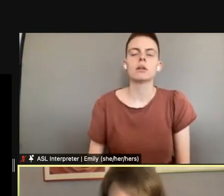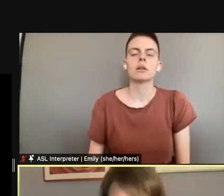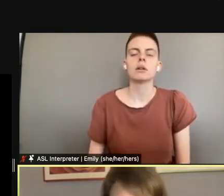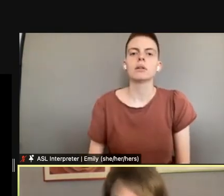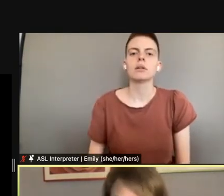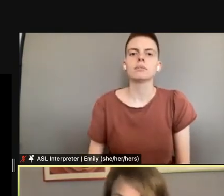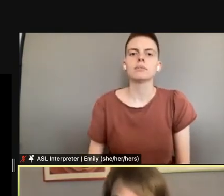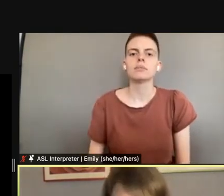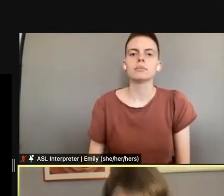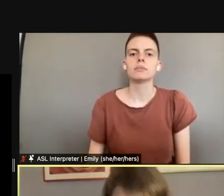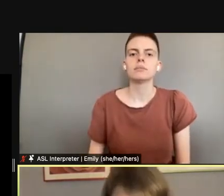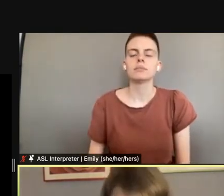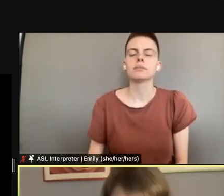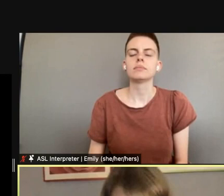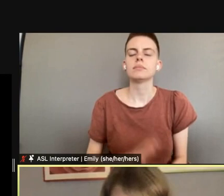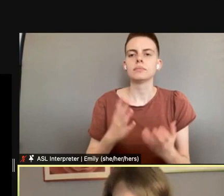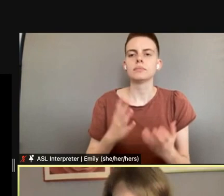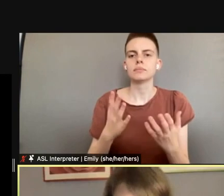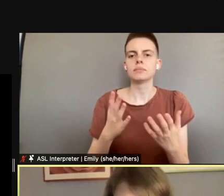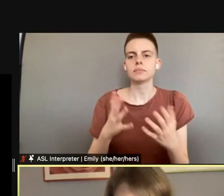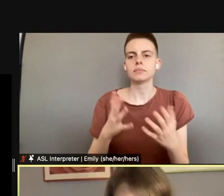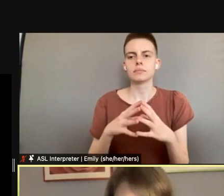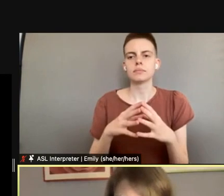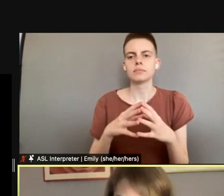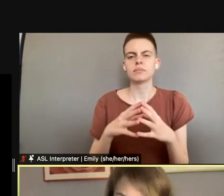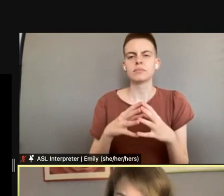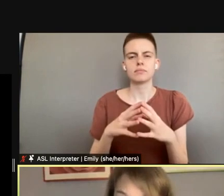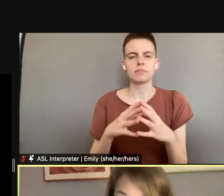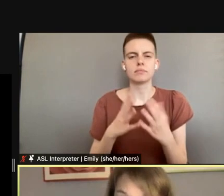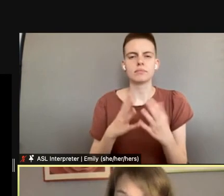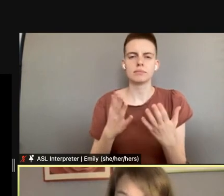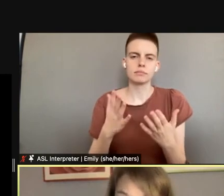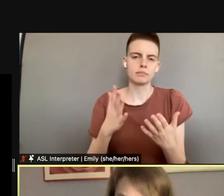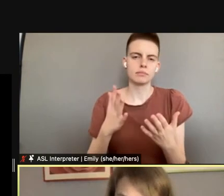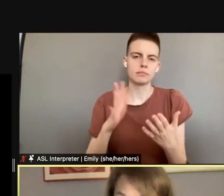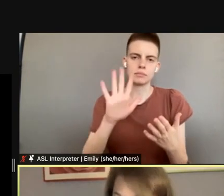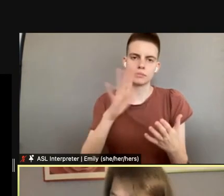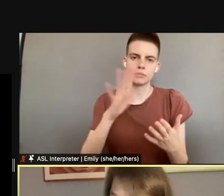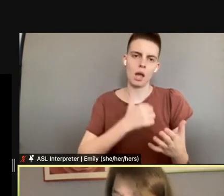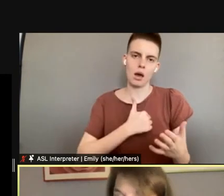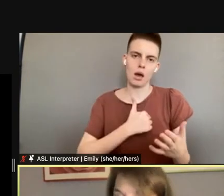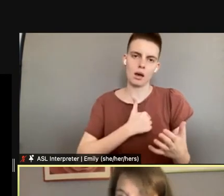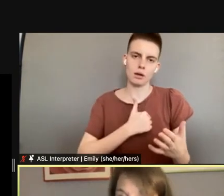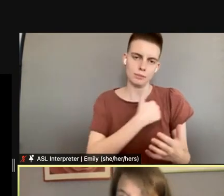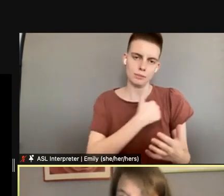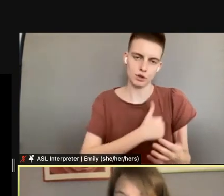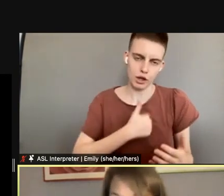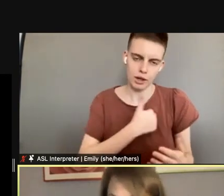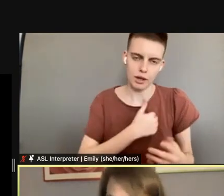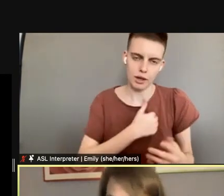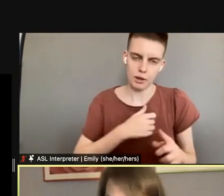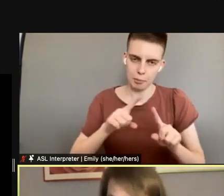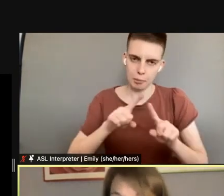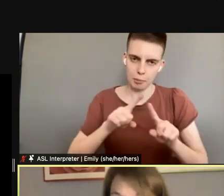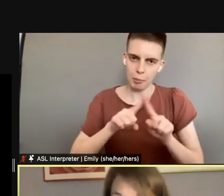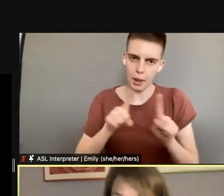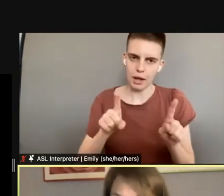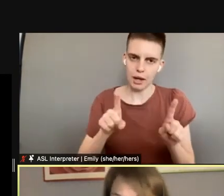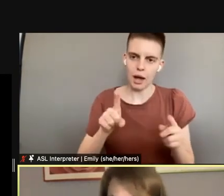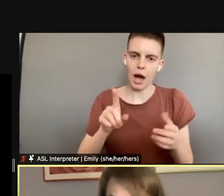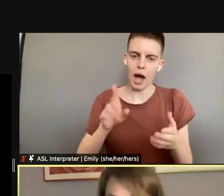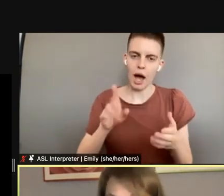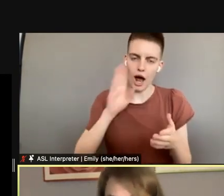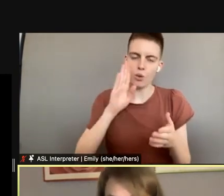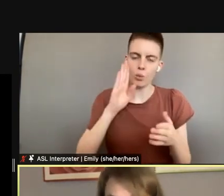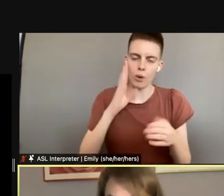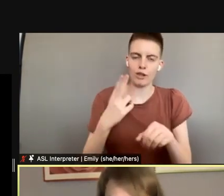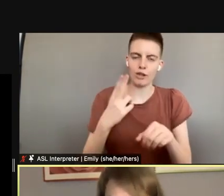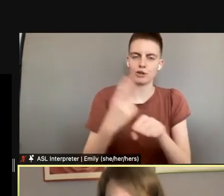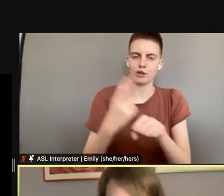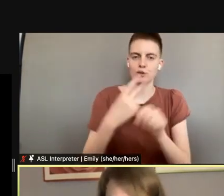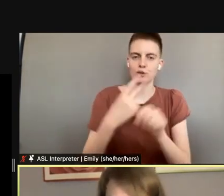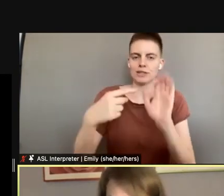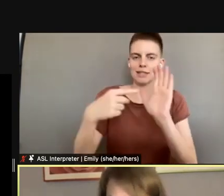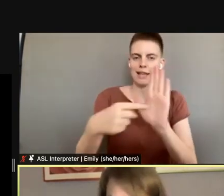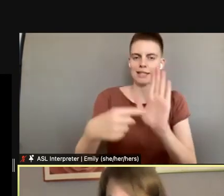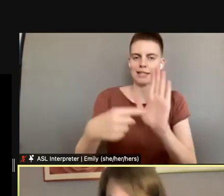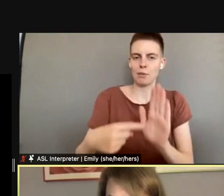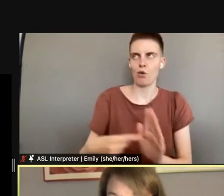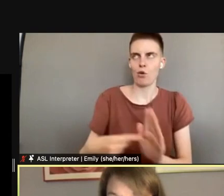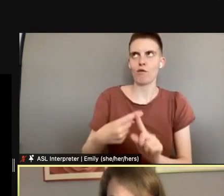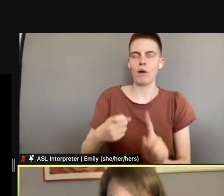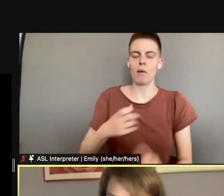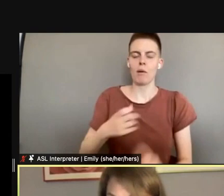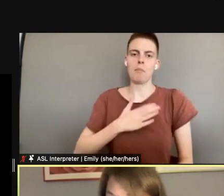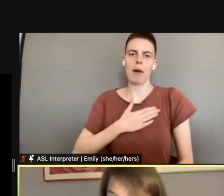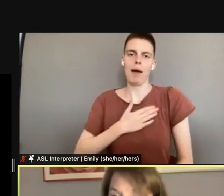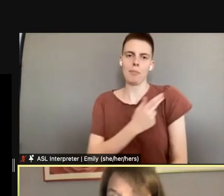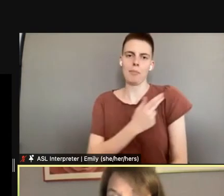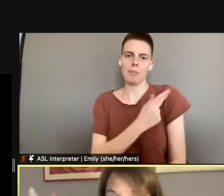it's interesting, how I'm going to do this. Sorry, but I always do this. That use examples from children that I see.